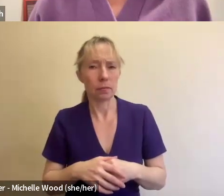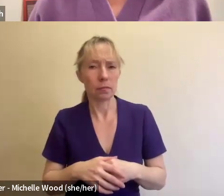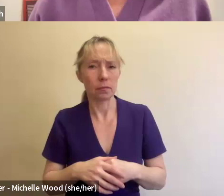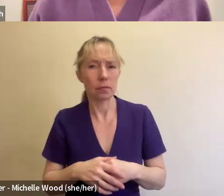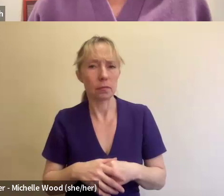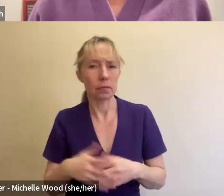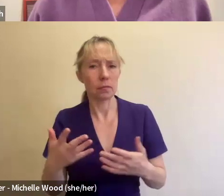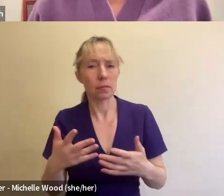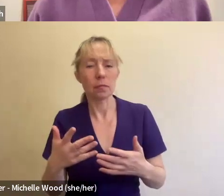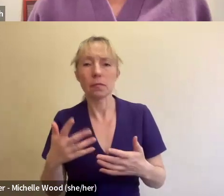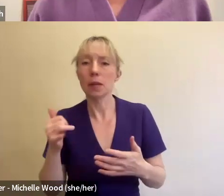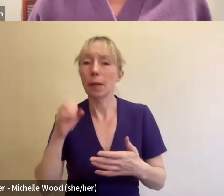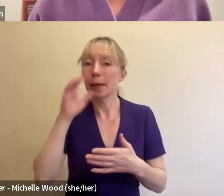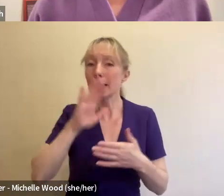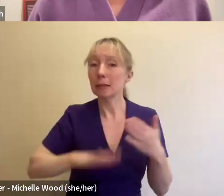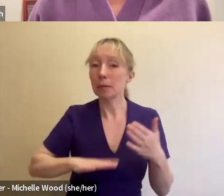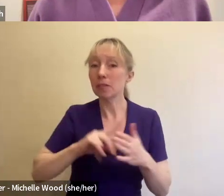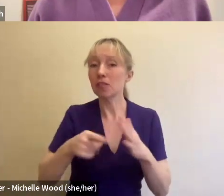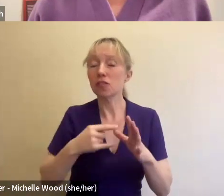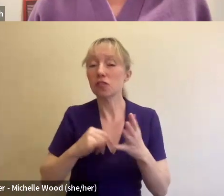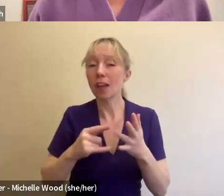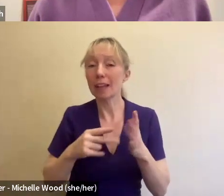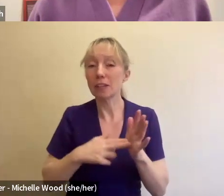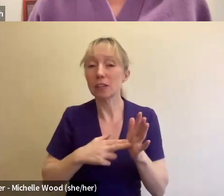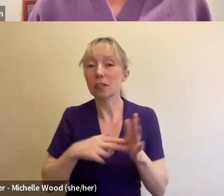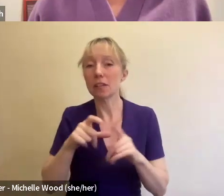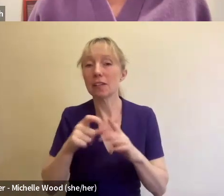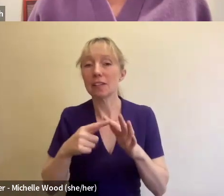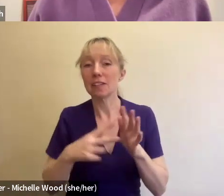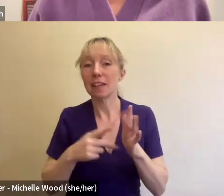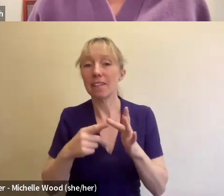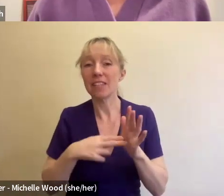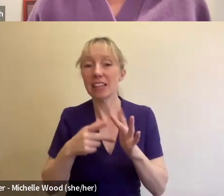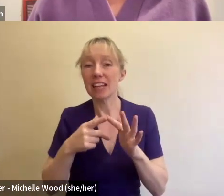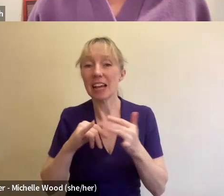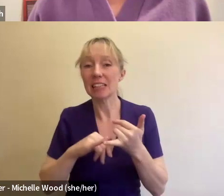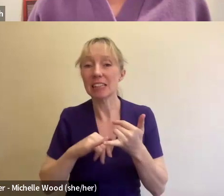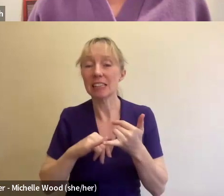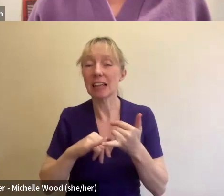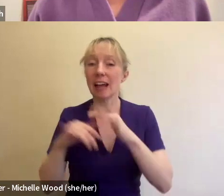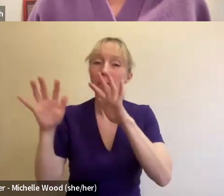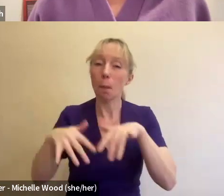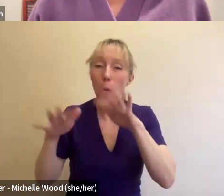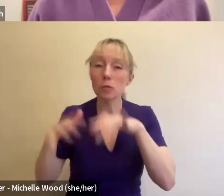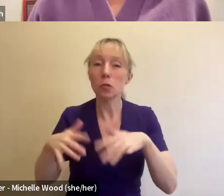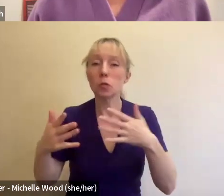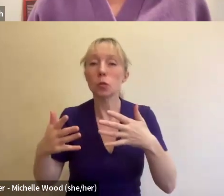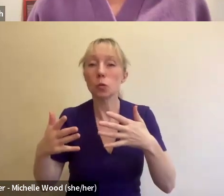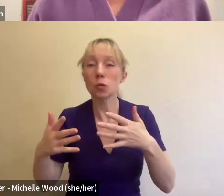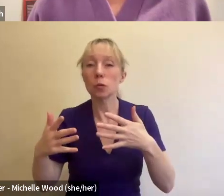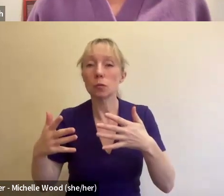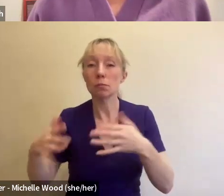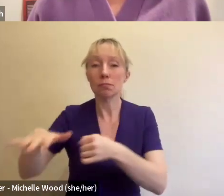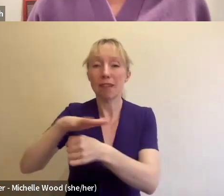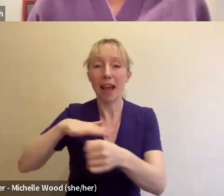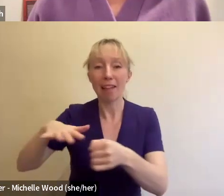like Jason Tabinas, who comes from Monsoon Pat province here. He has an entire book about life in